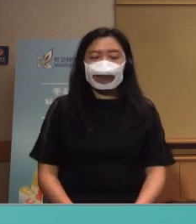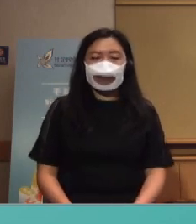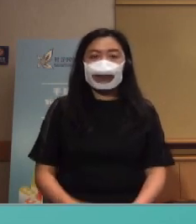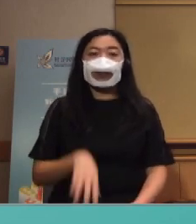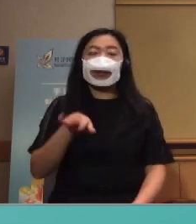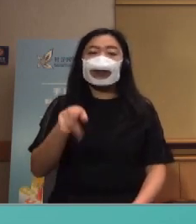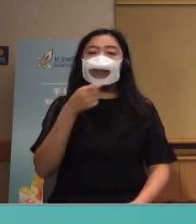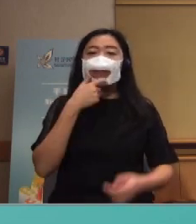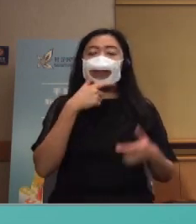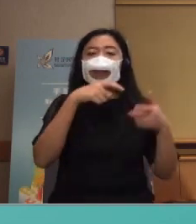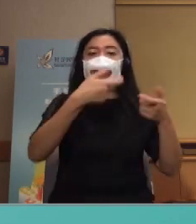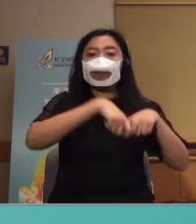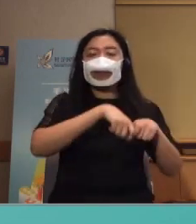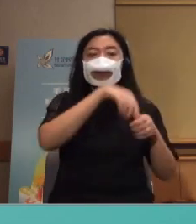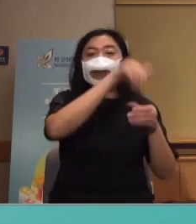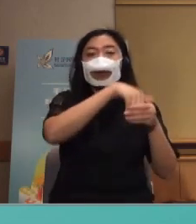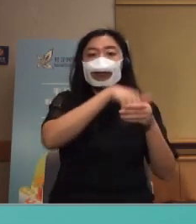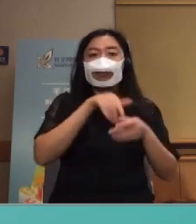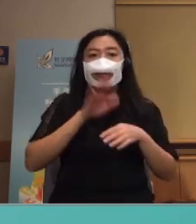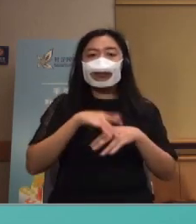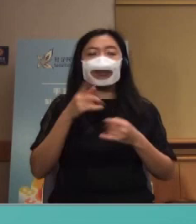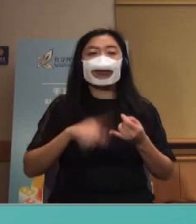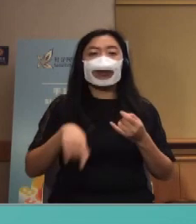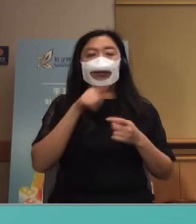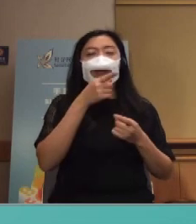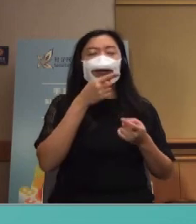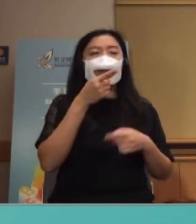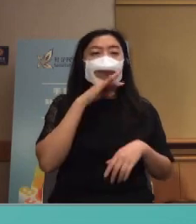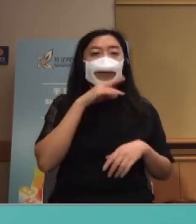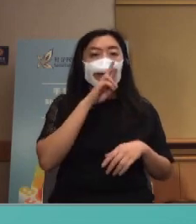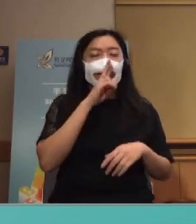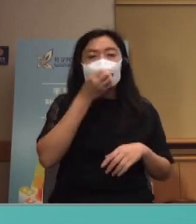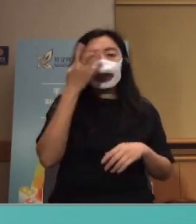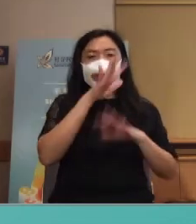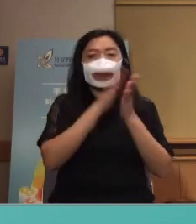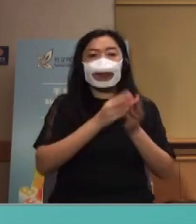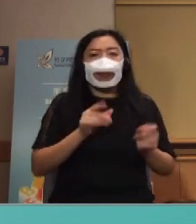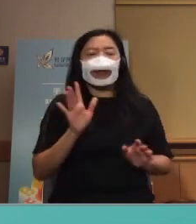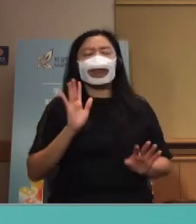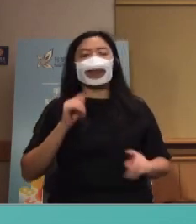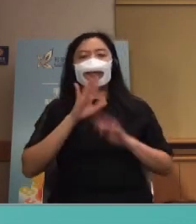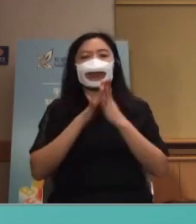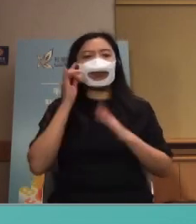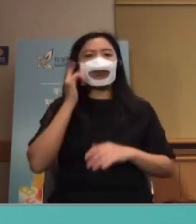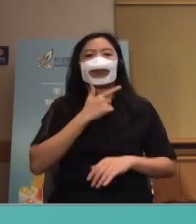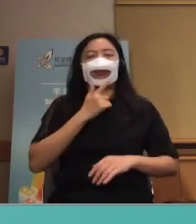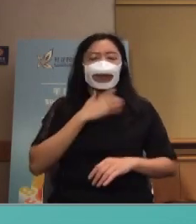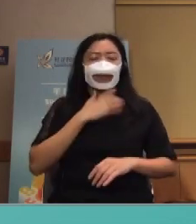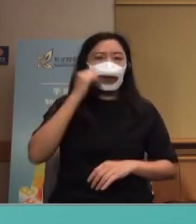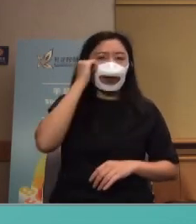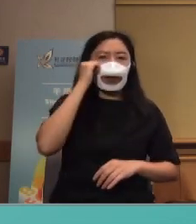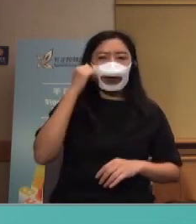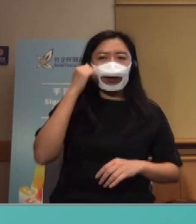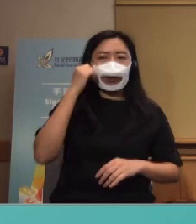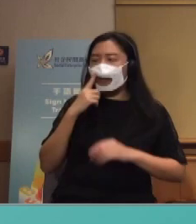on. I think most of us wouldn't actually want to use this as a platform. Most of us would say, hey, this is too difficult. I mean, I talked to my mom, talk to my